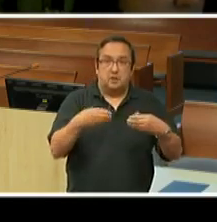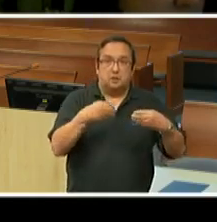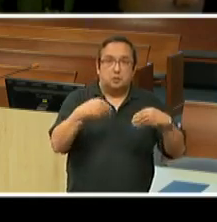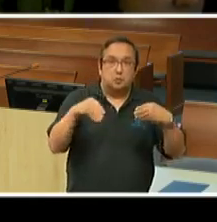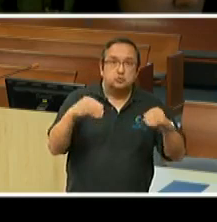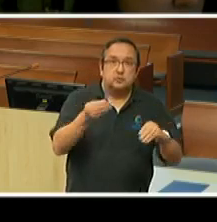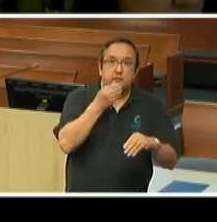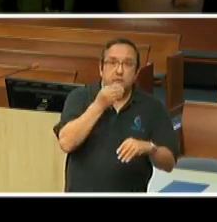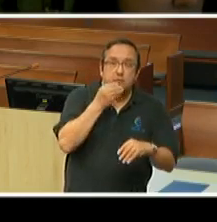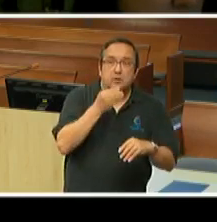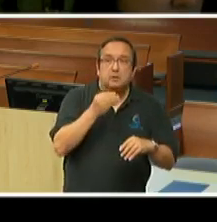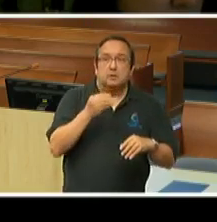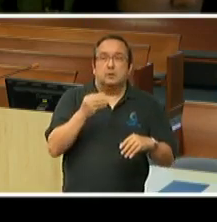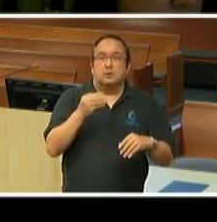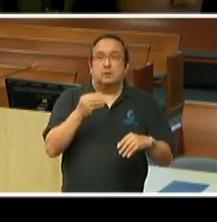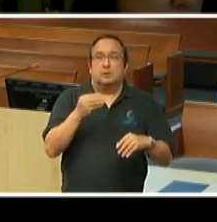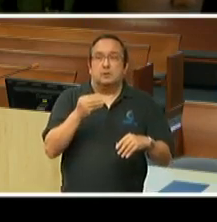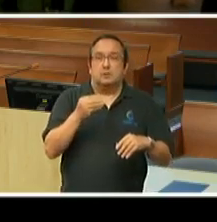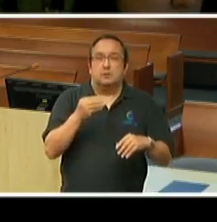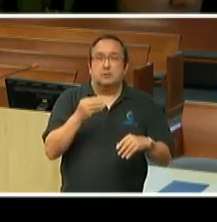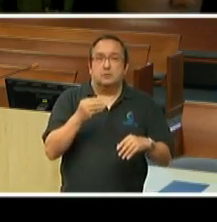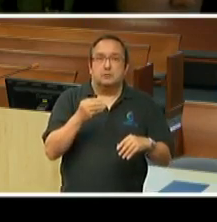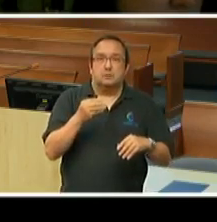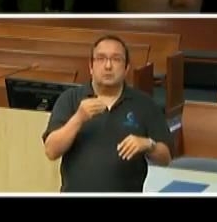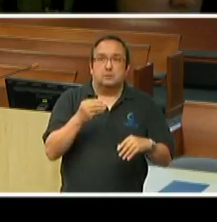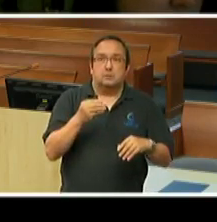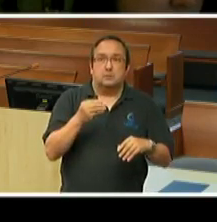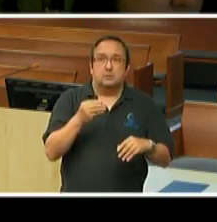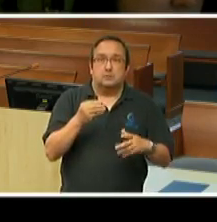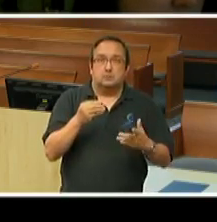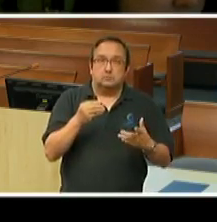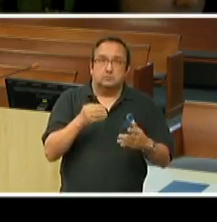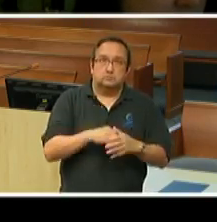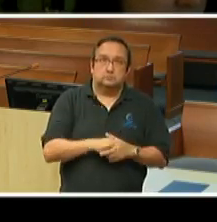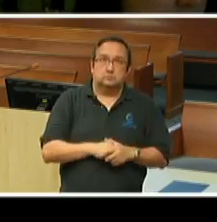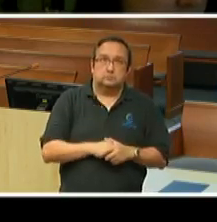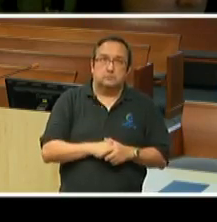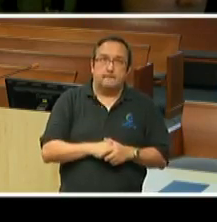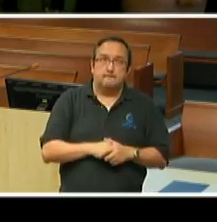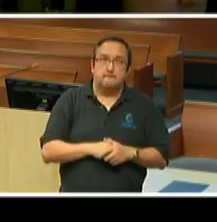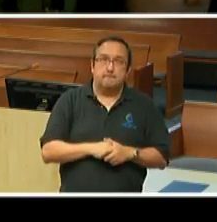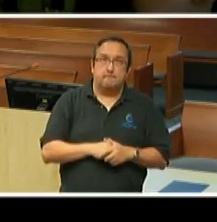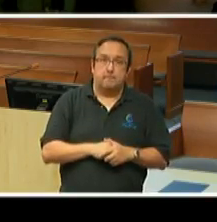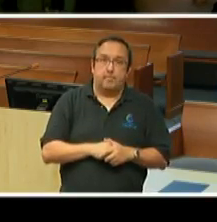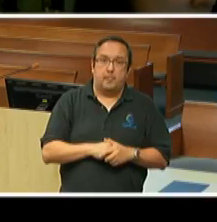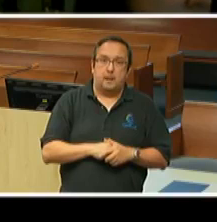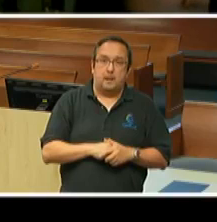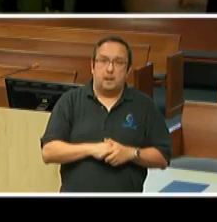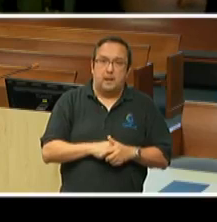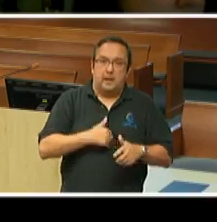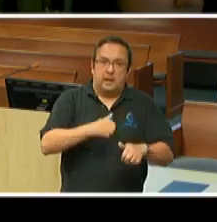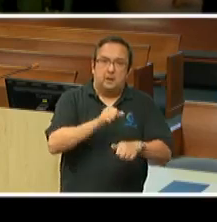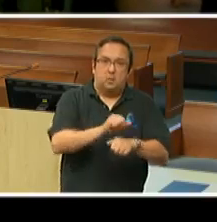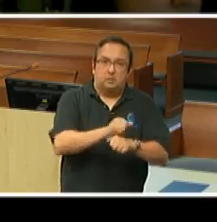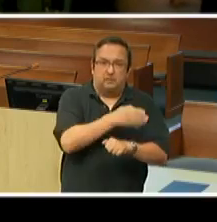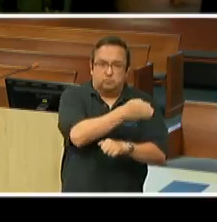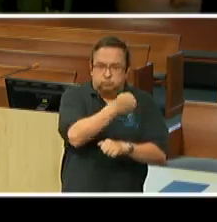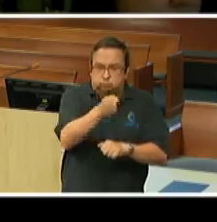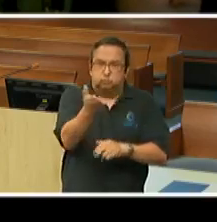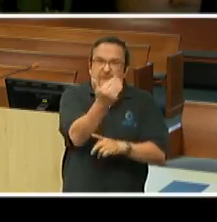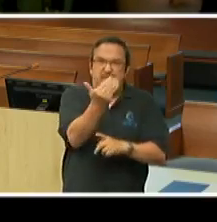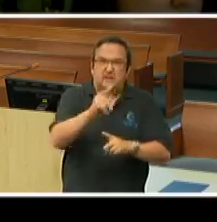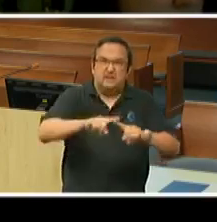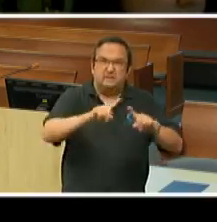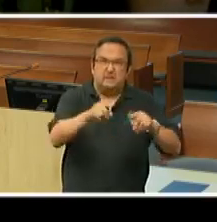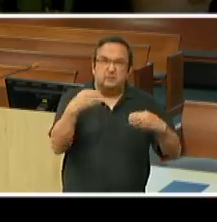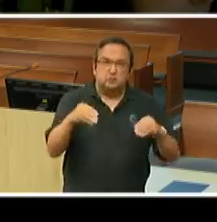shopping, the shock and awe of it worked. And I've been to probably 15 different grocery stores at different